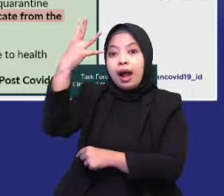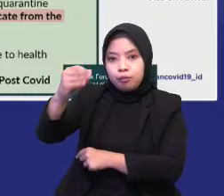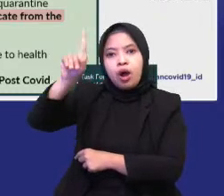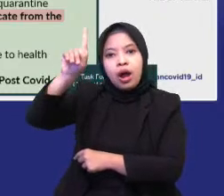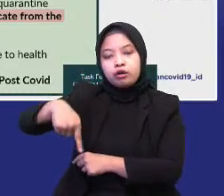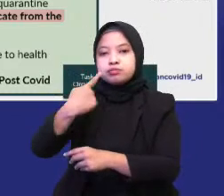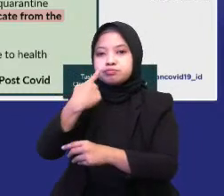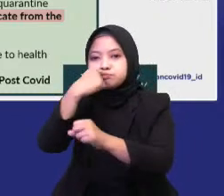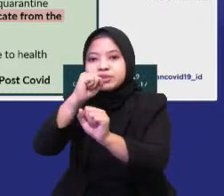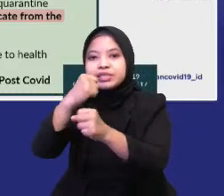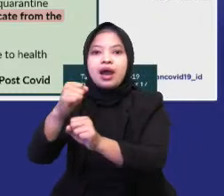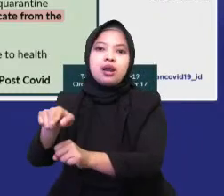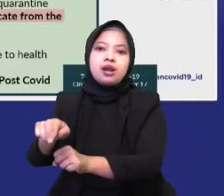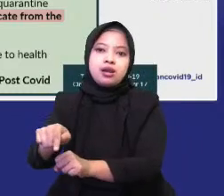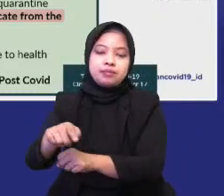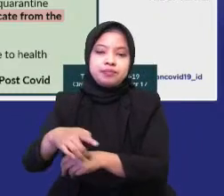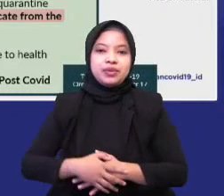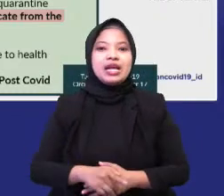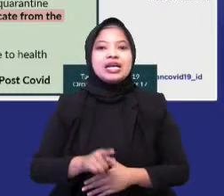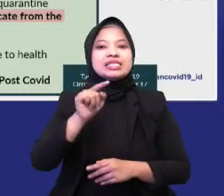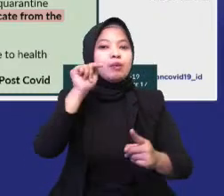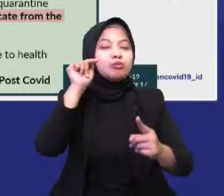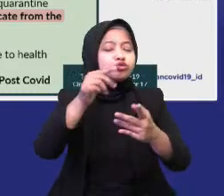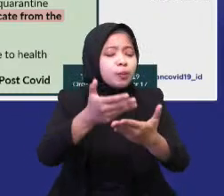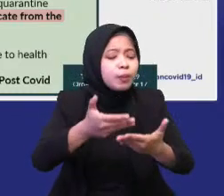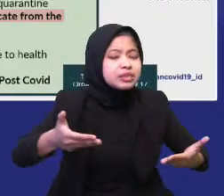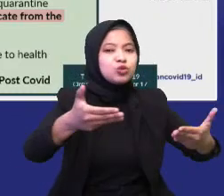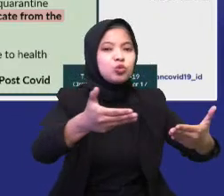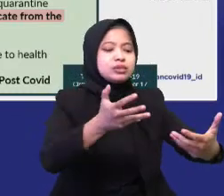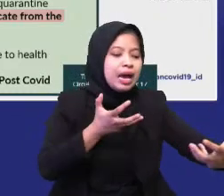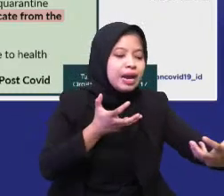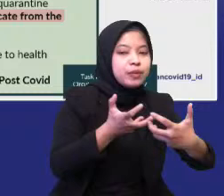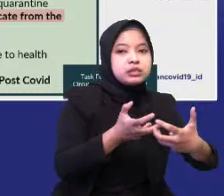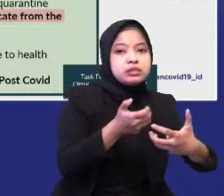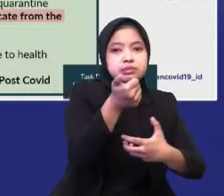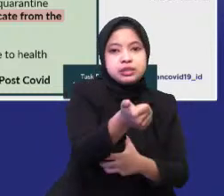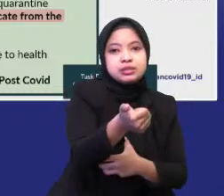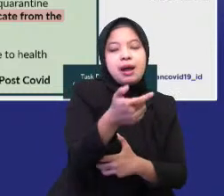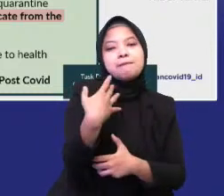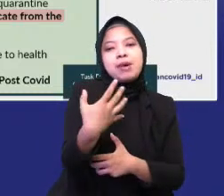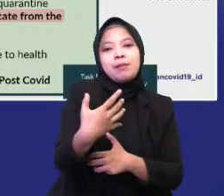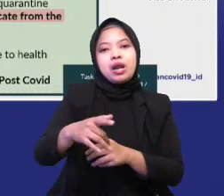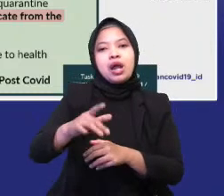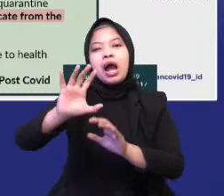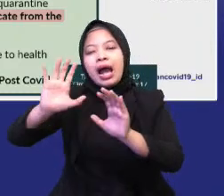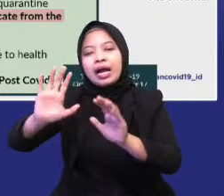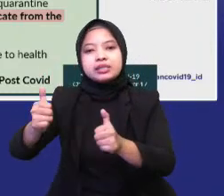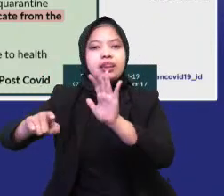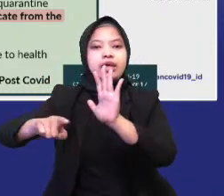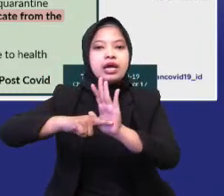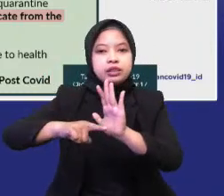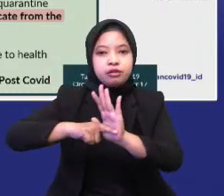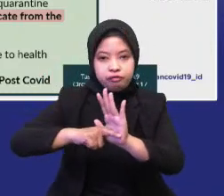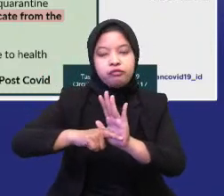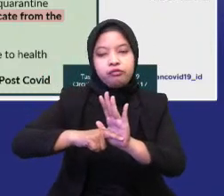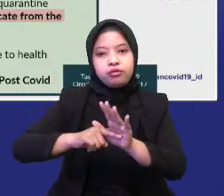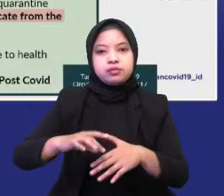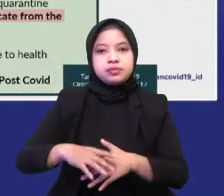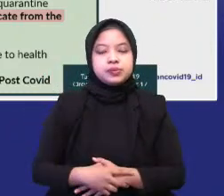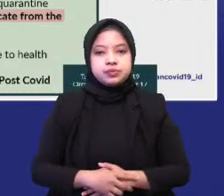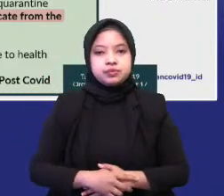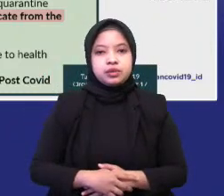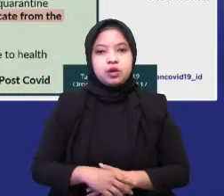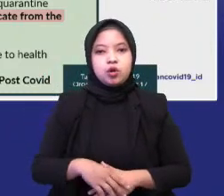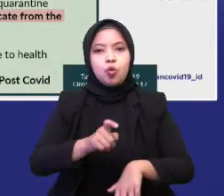due to specific health conditions or comorbidities must present negative PCR test results taken 3 times